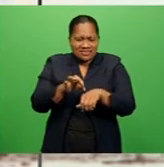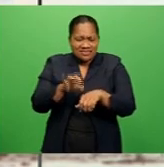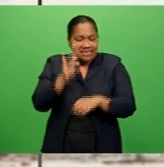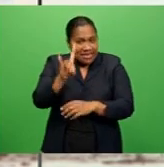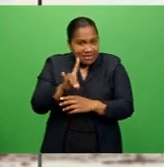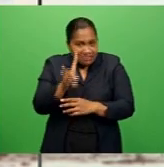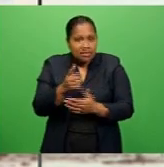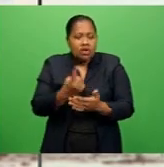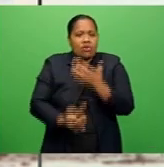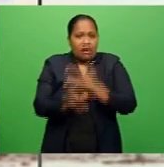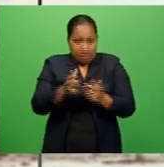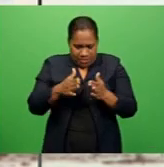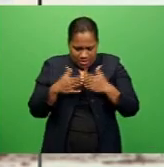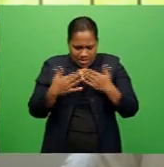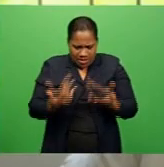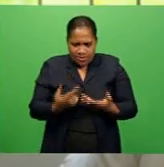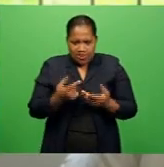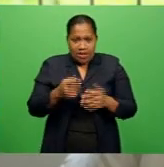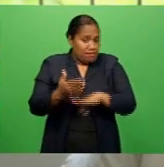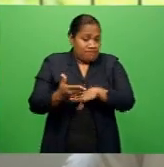patients are recovering well.